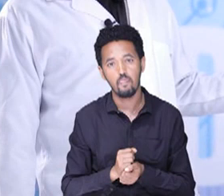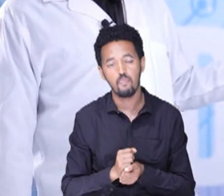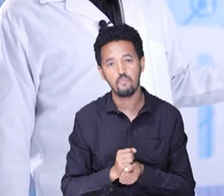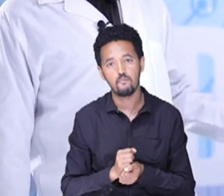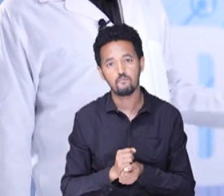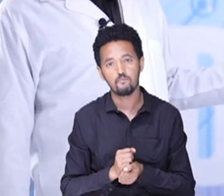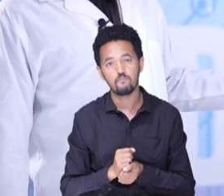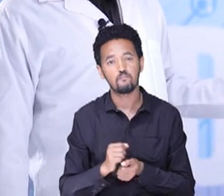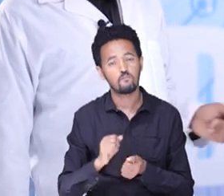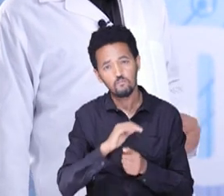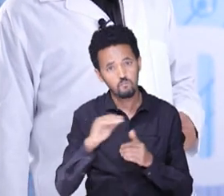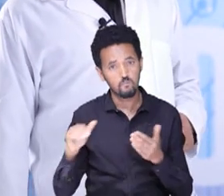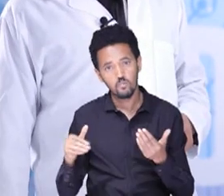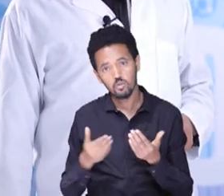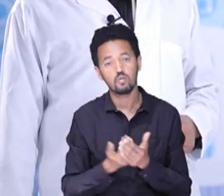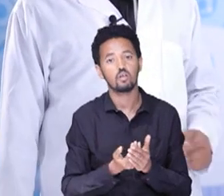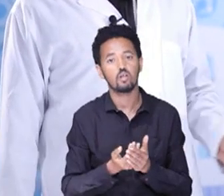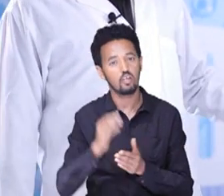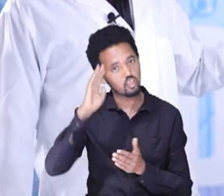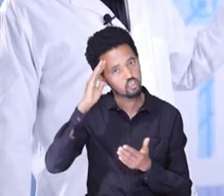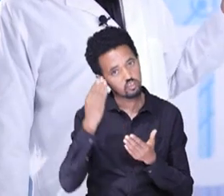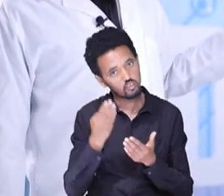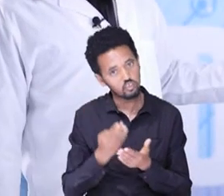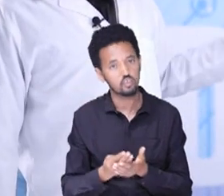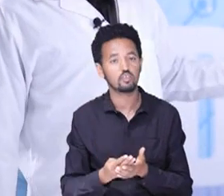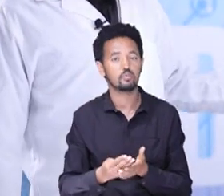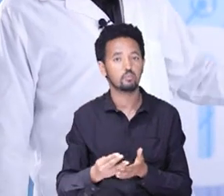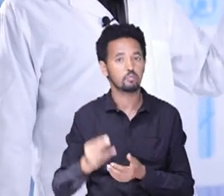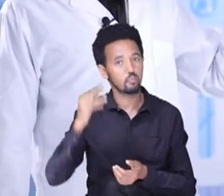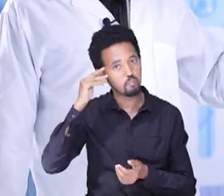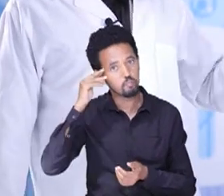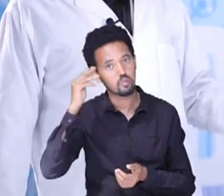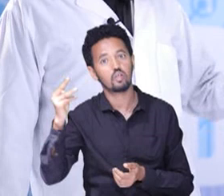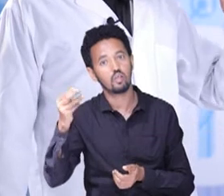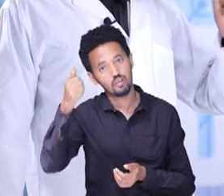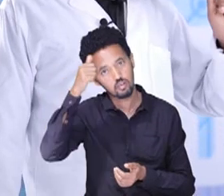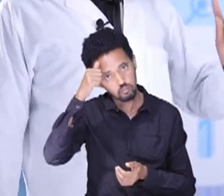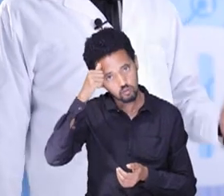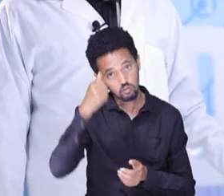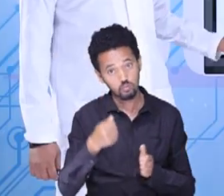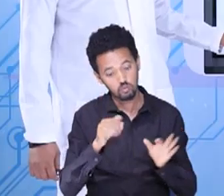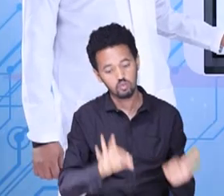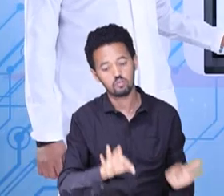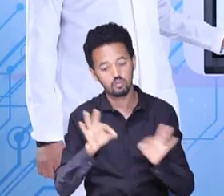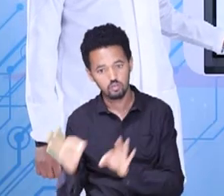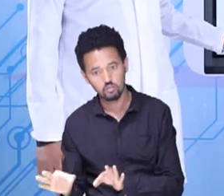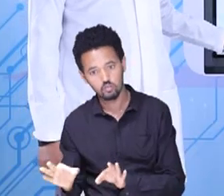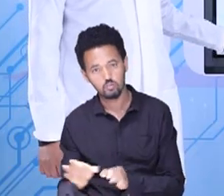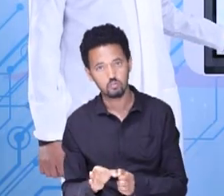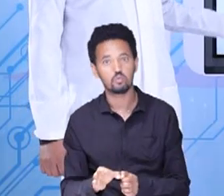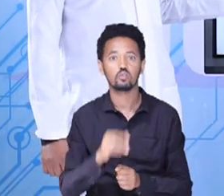to August 1974. The last one, Lij Mikhail Mru. Lij Mikhail Mru was assigned by the influence of the